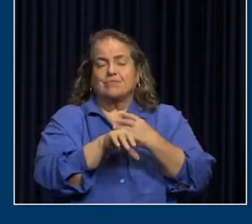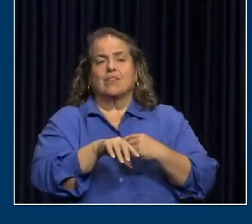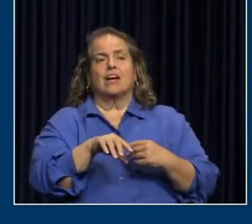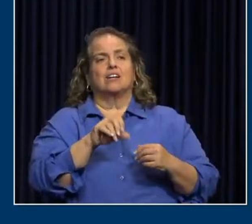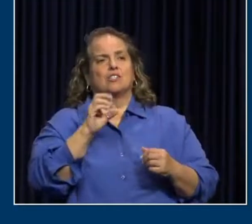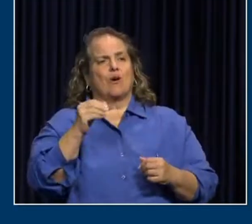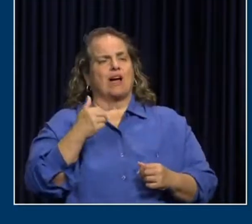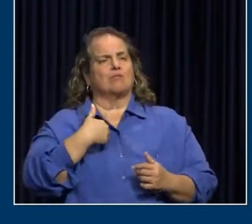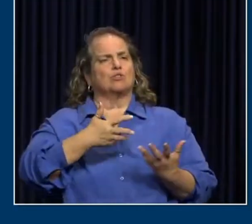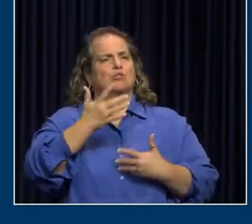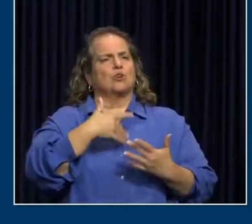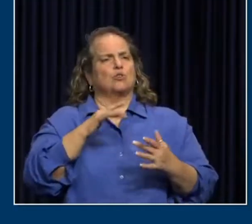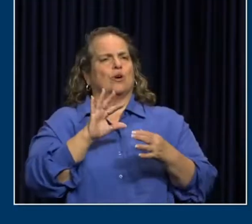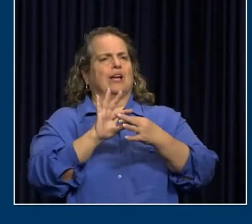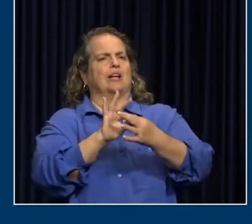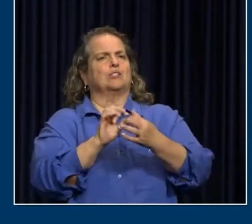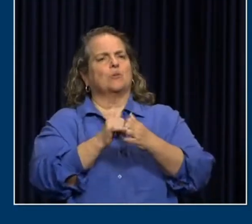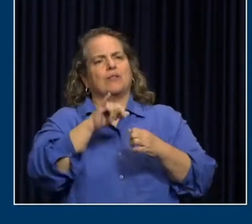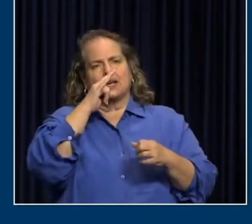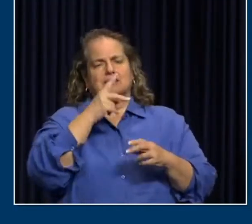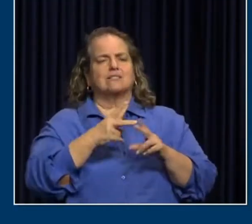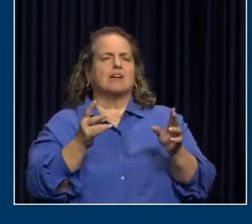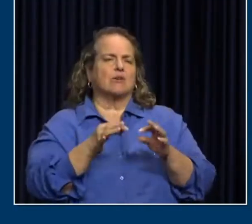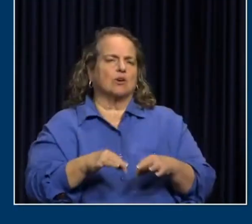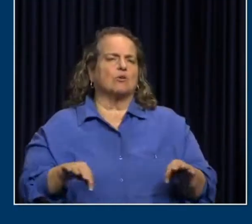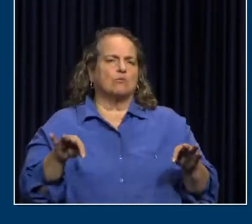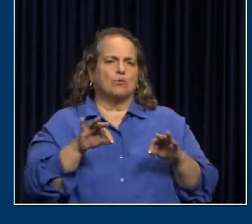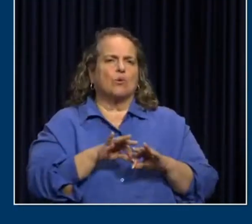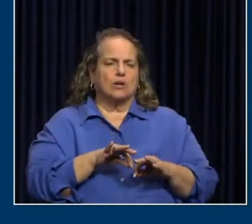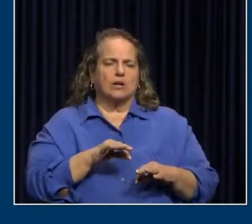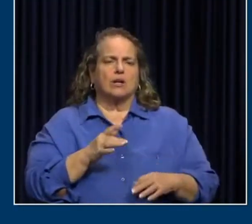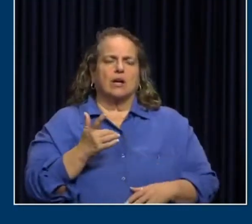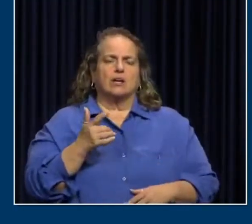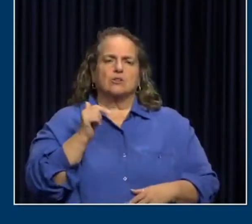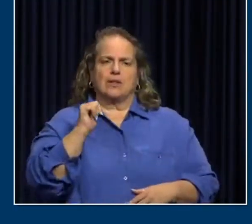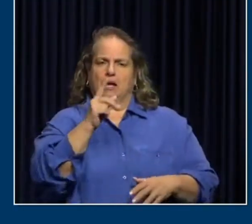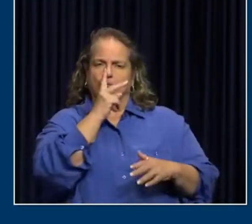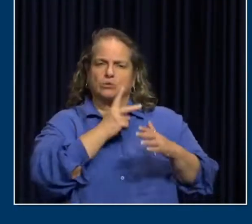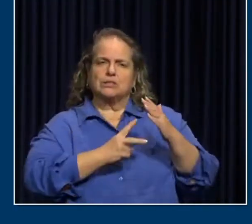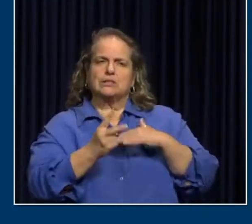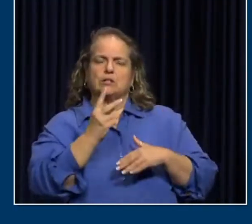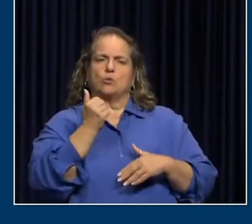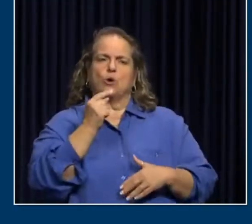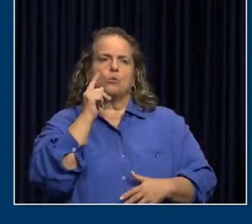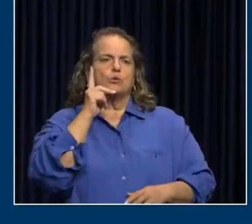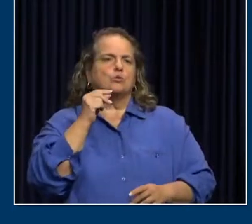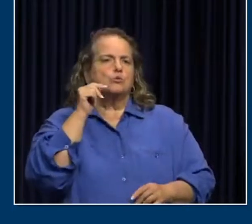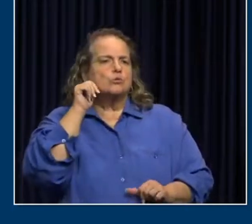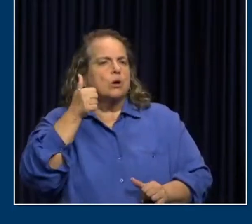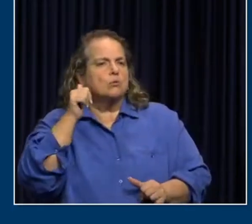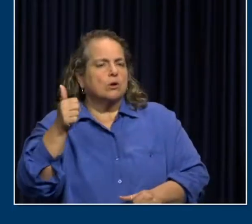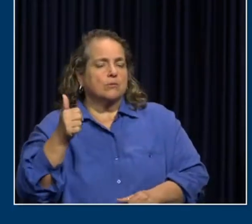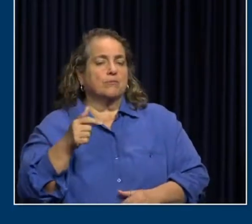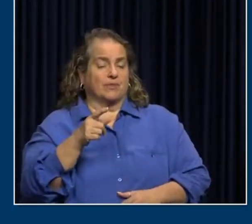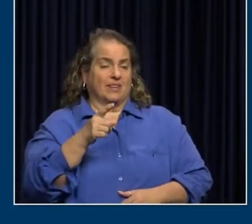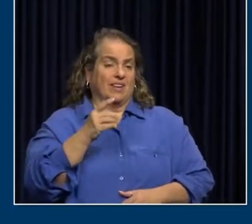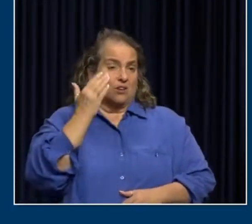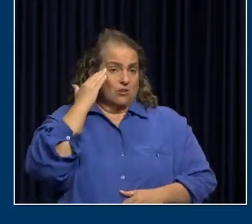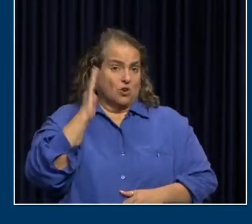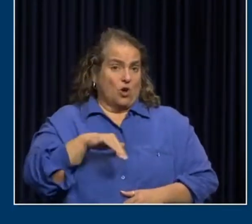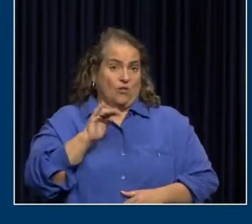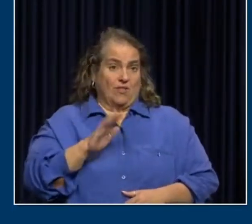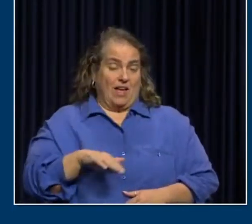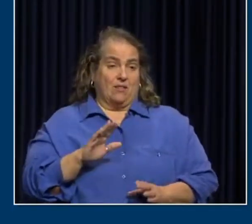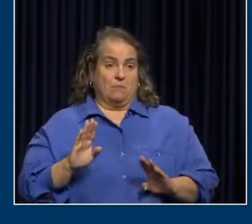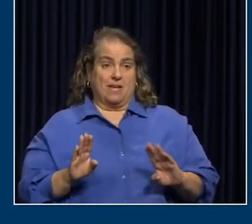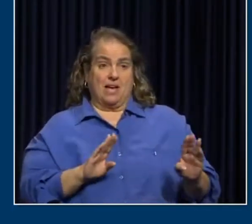so important. And again, predictability and routines, and making sure that we recognize that behavior that we're seeing in our kids is kind of the tip of the iceberg. It's